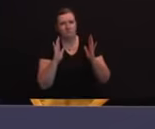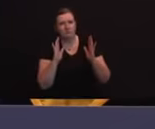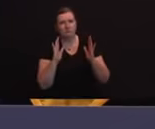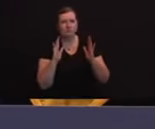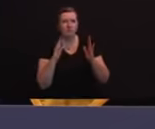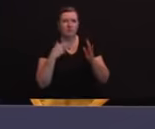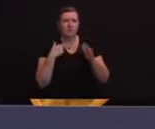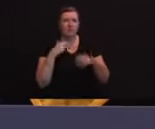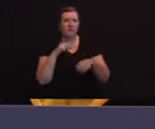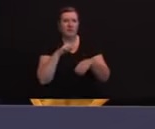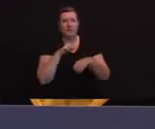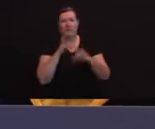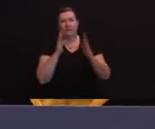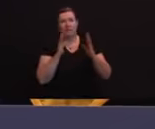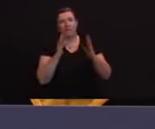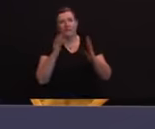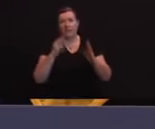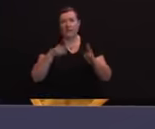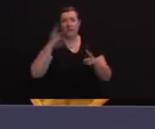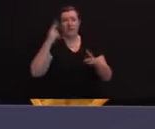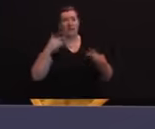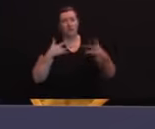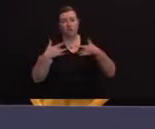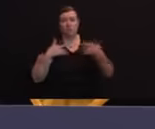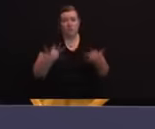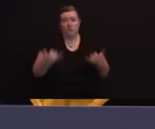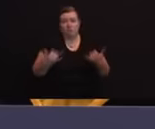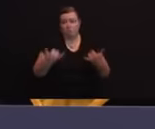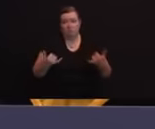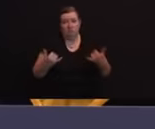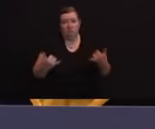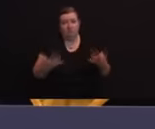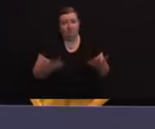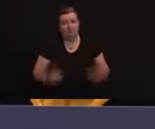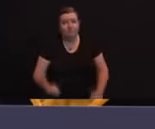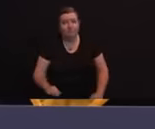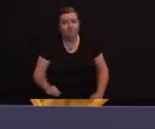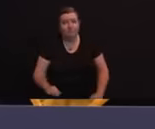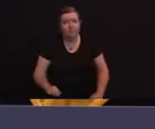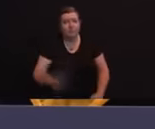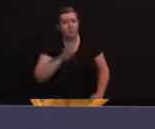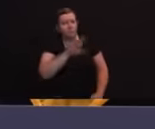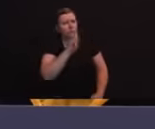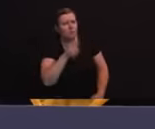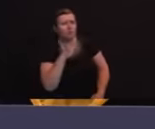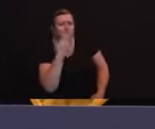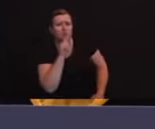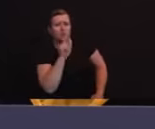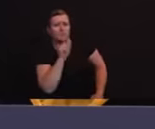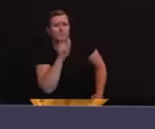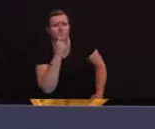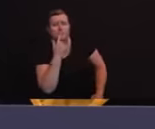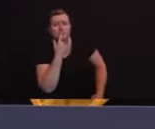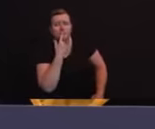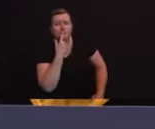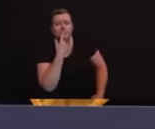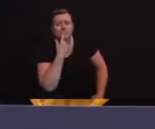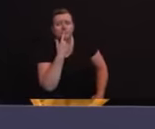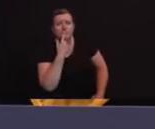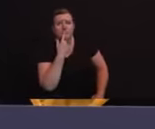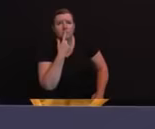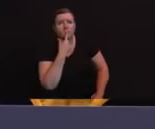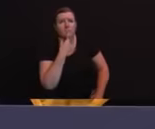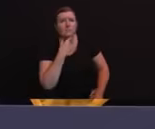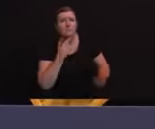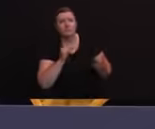I would say, is the way I would put it. I think your question is a good one, but I think we've sort of addressed it on